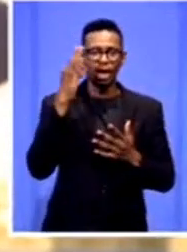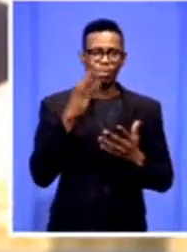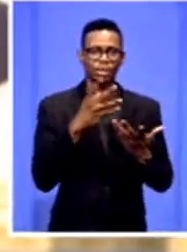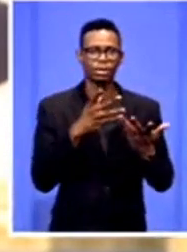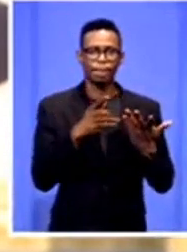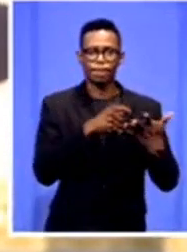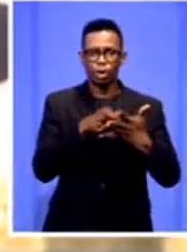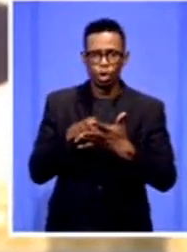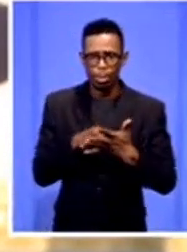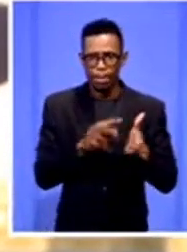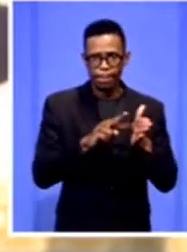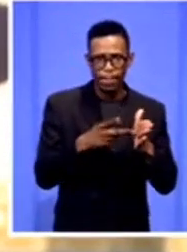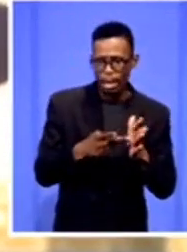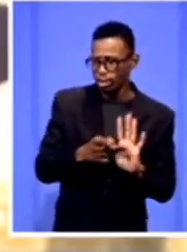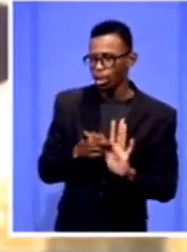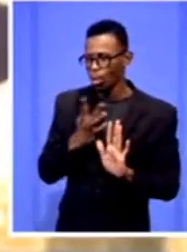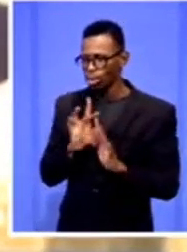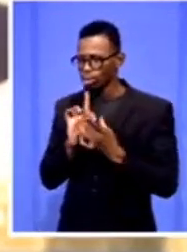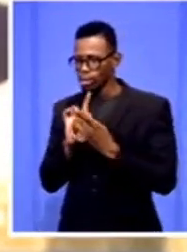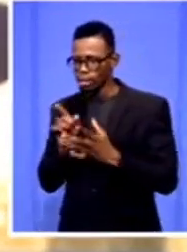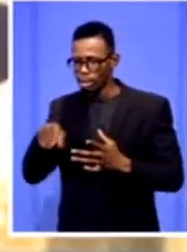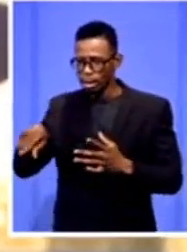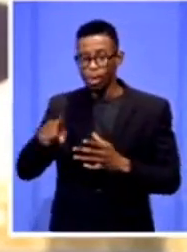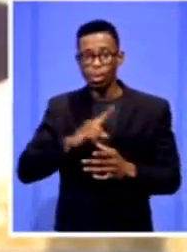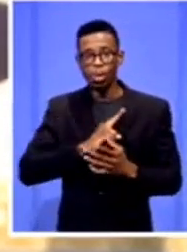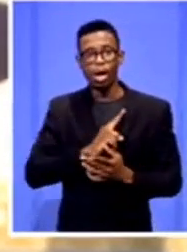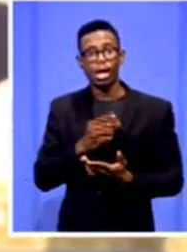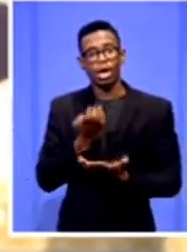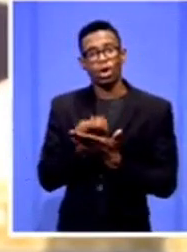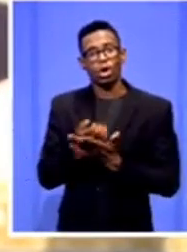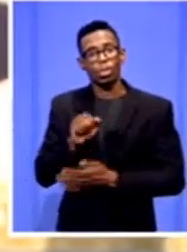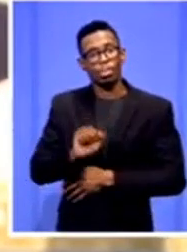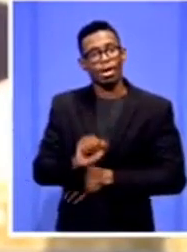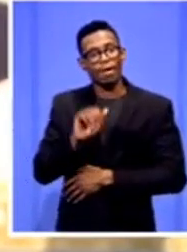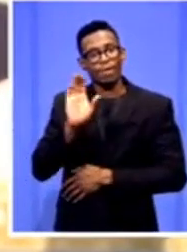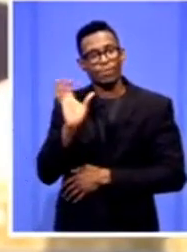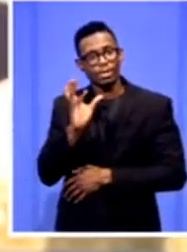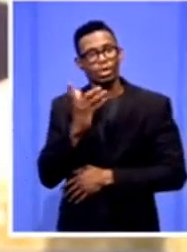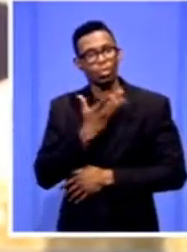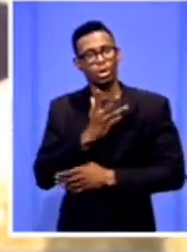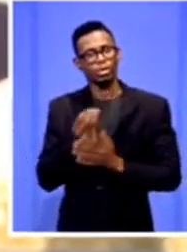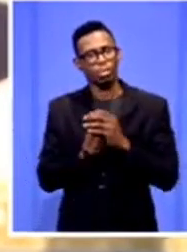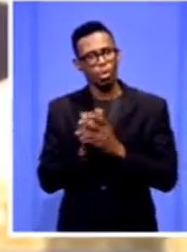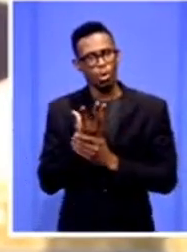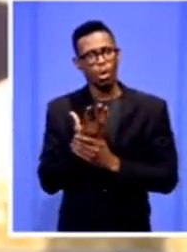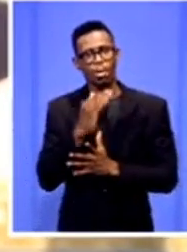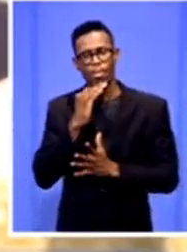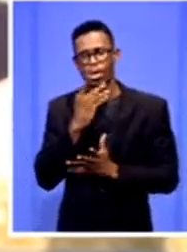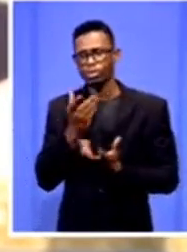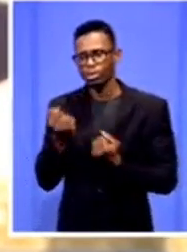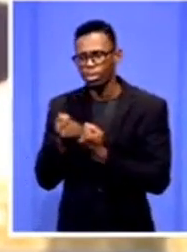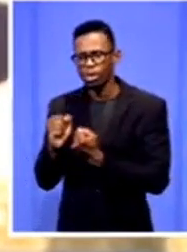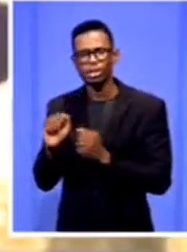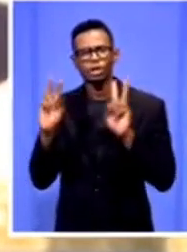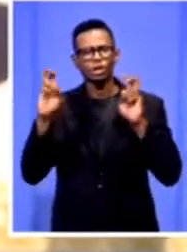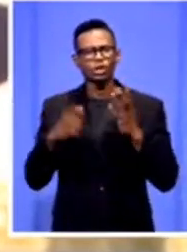to grow the economy of the Free State include support with tax compliance matters,